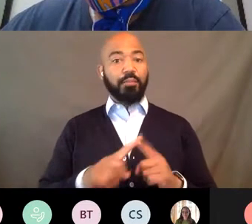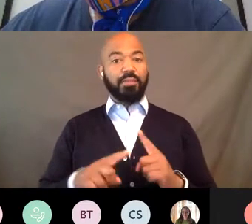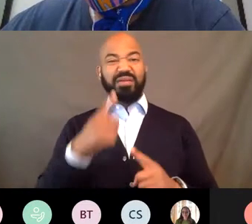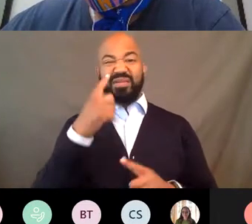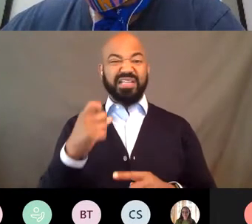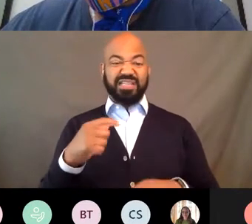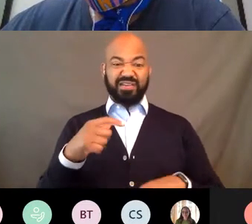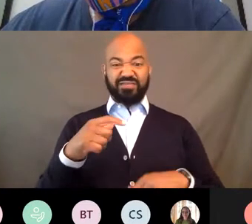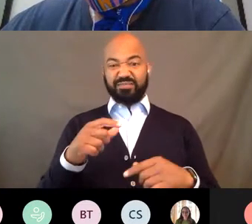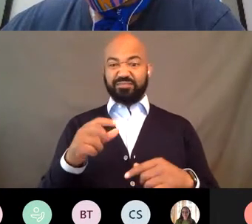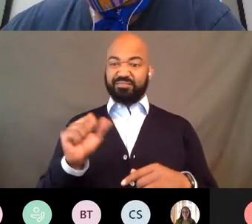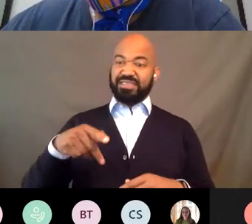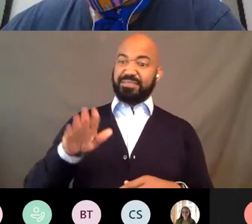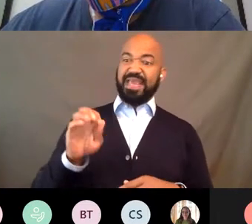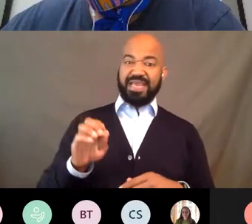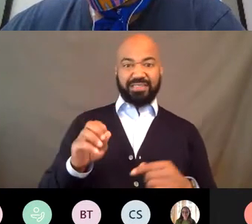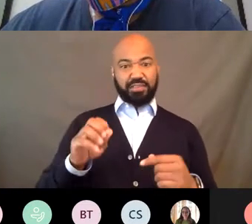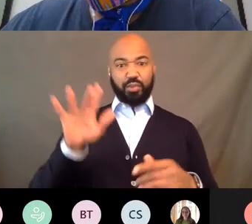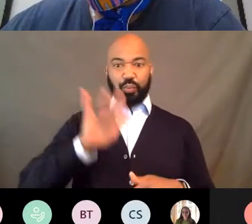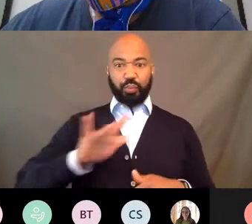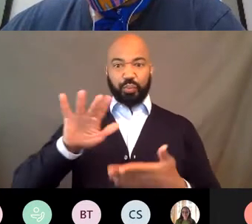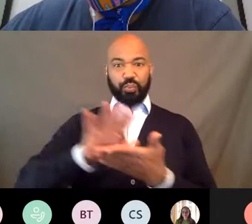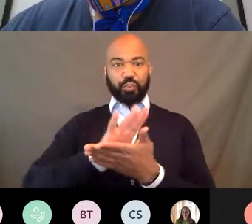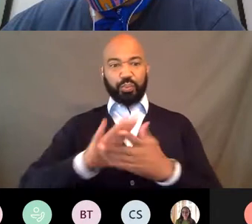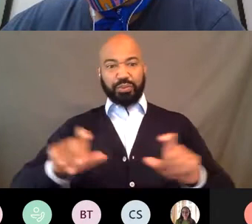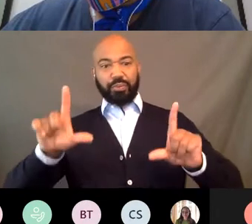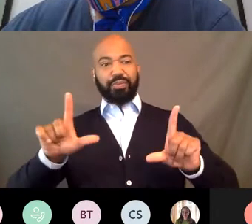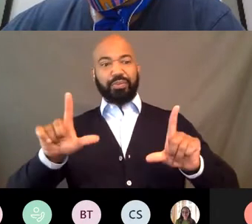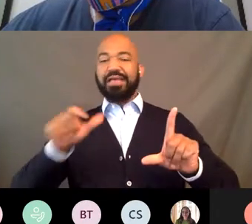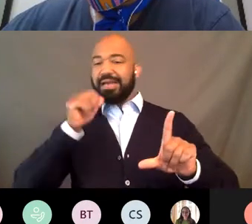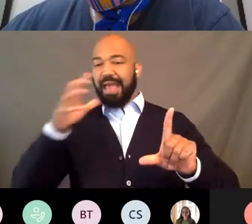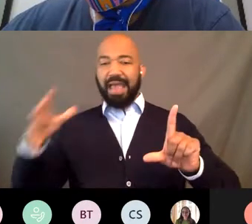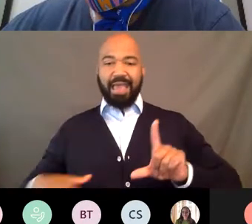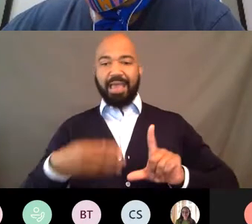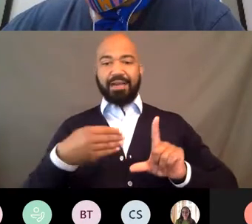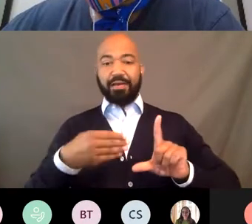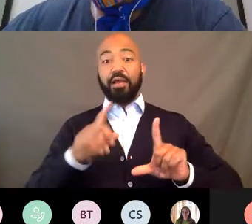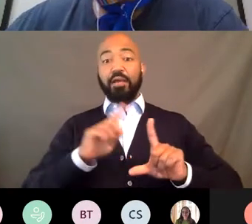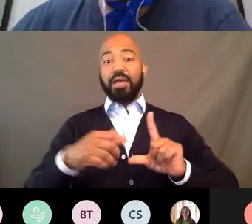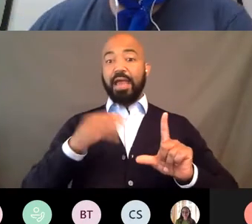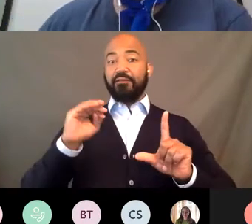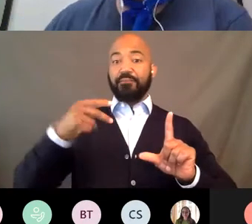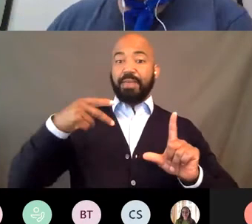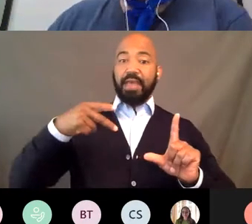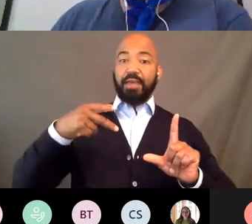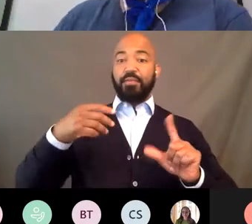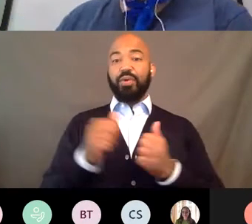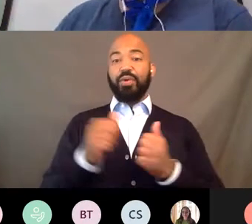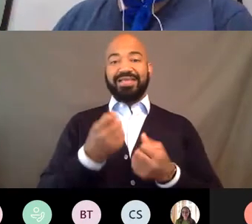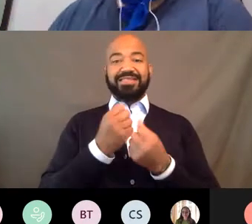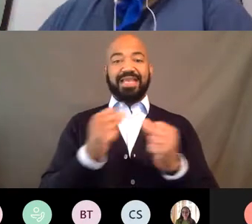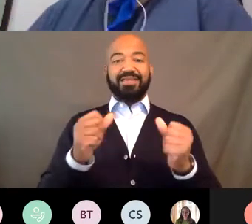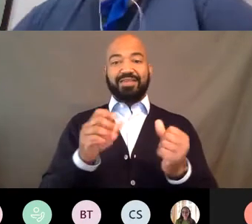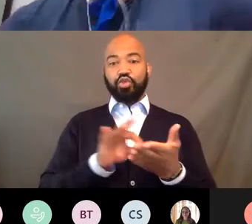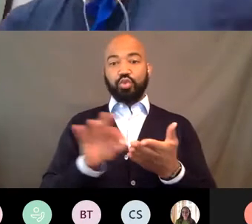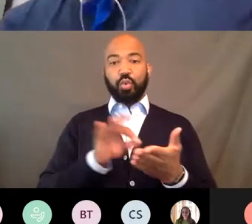them. But I did make maps that had like those safety scores or proportions that I had